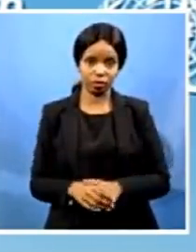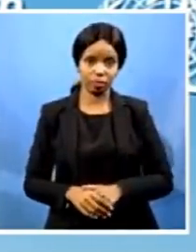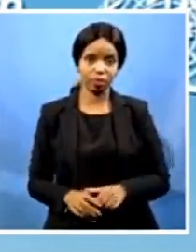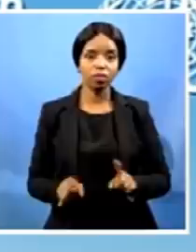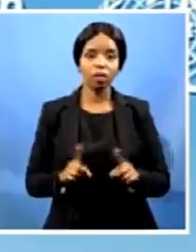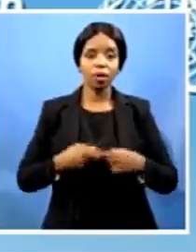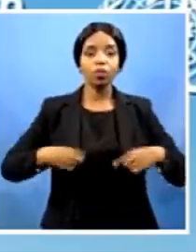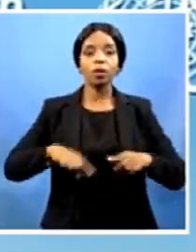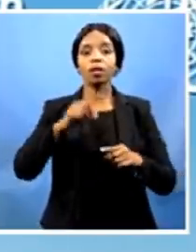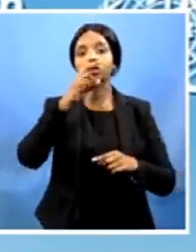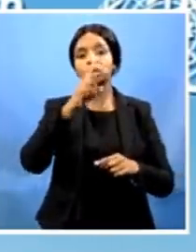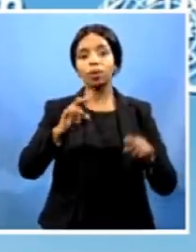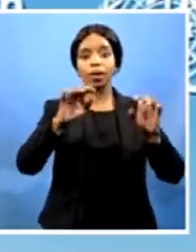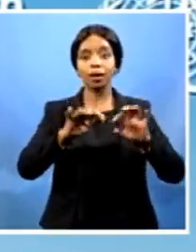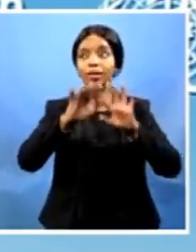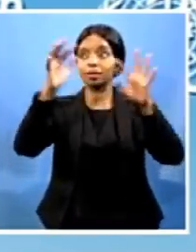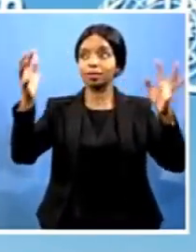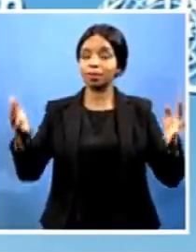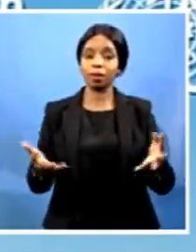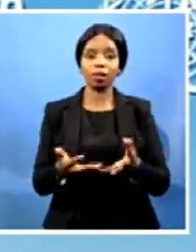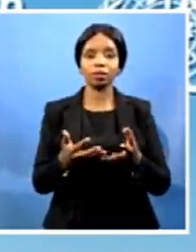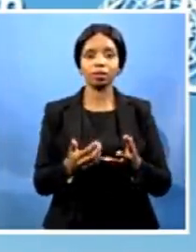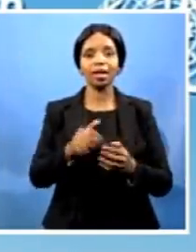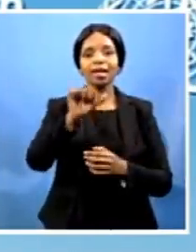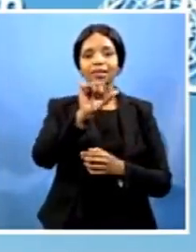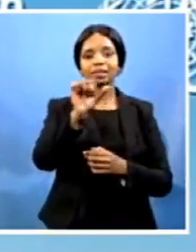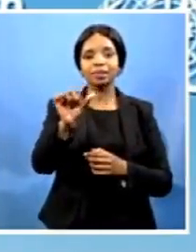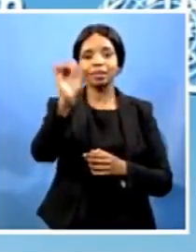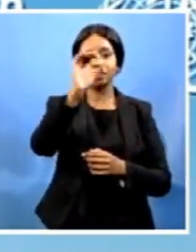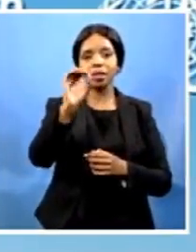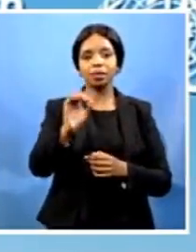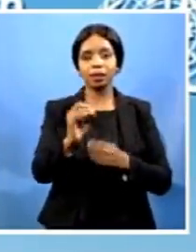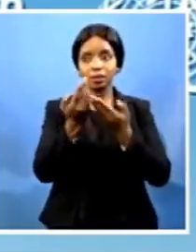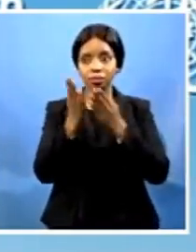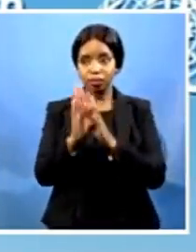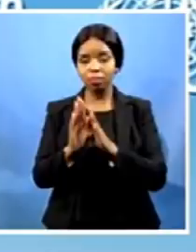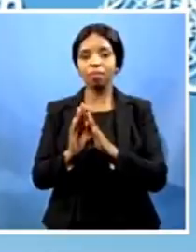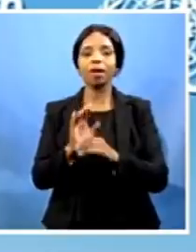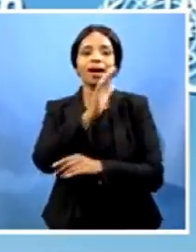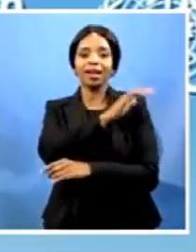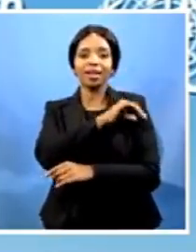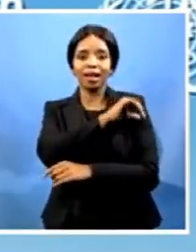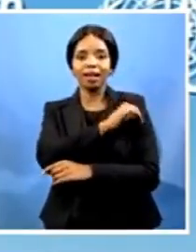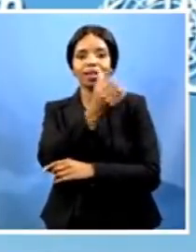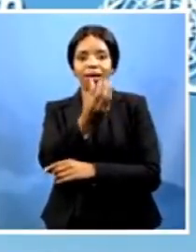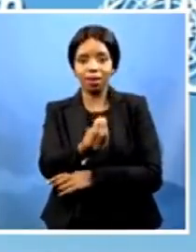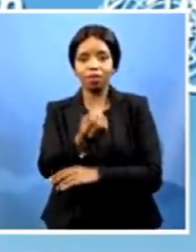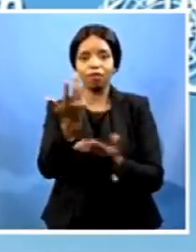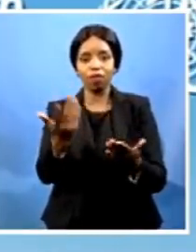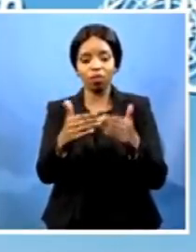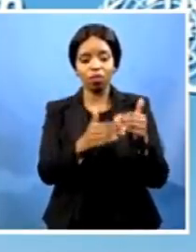of countries have a clinical referral system in place to care for COVID-19 patients.